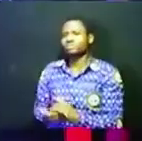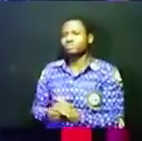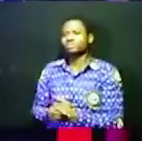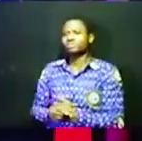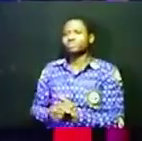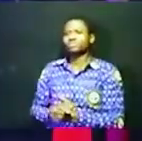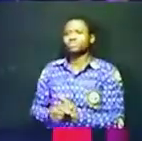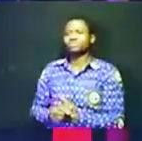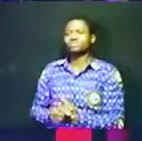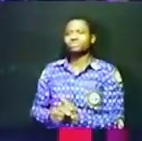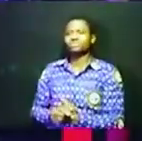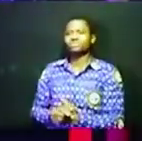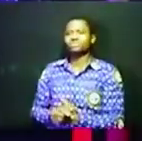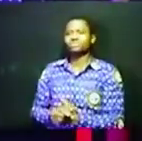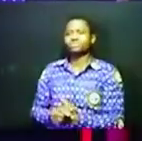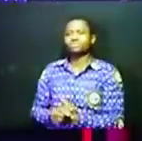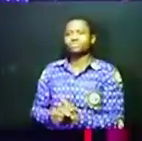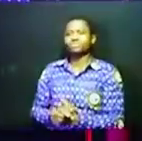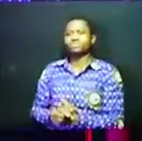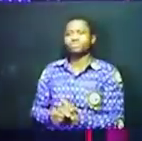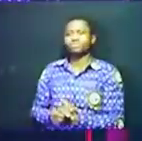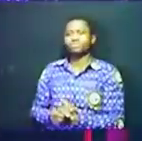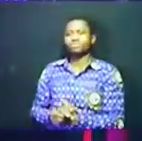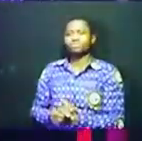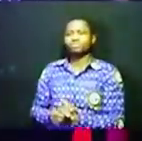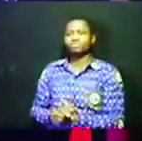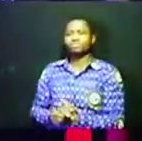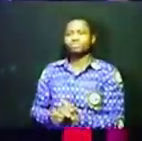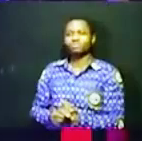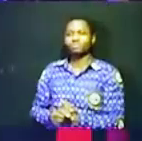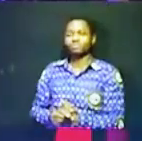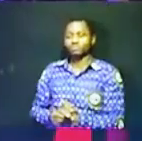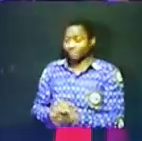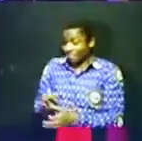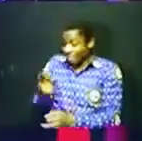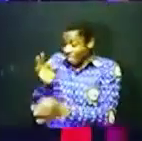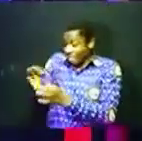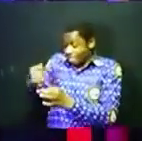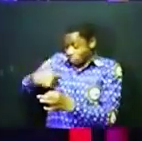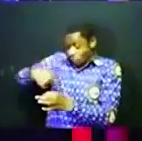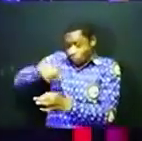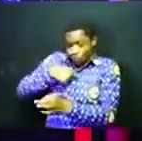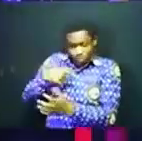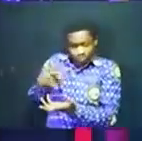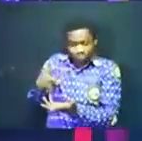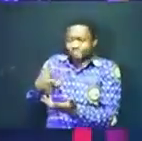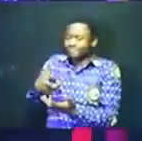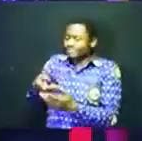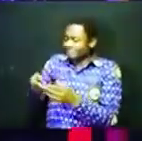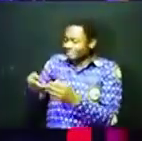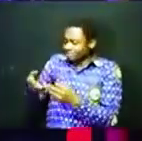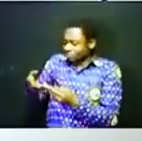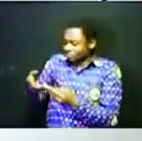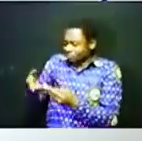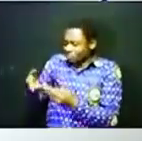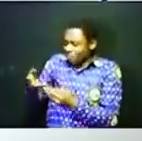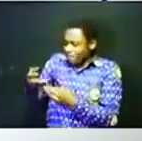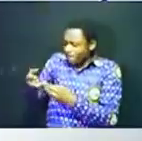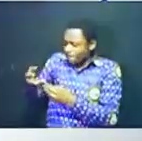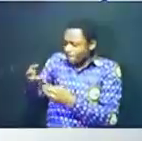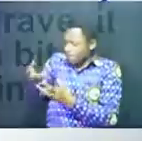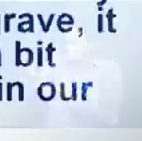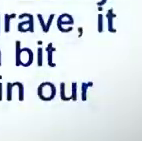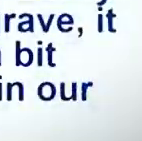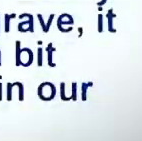beautiful. If we limit the proof of the resurrection to the